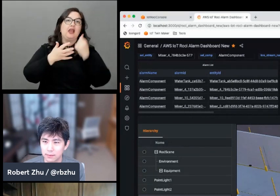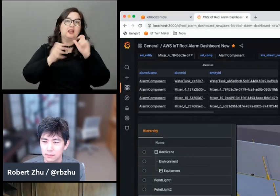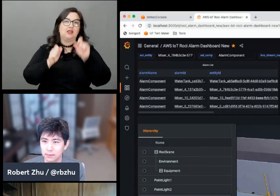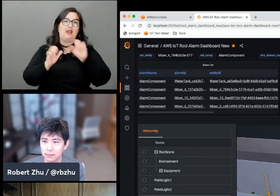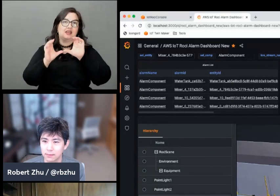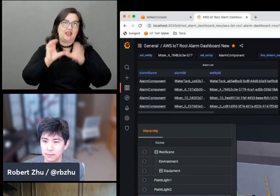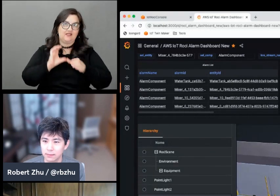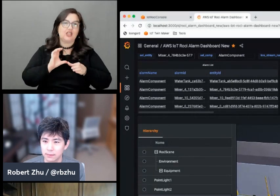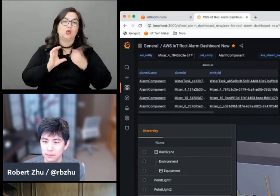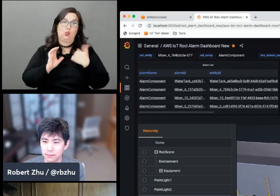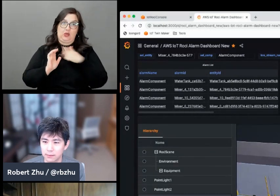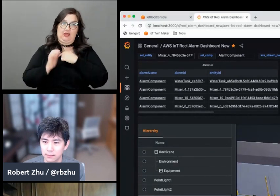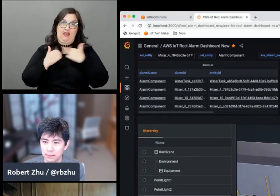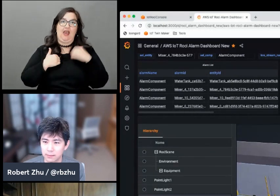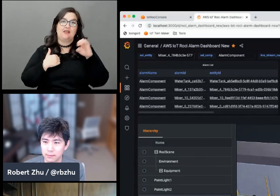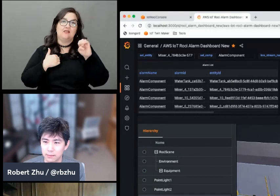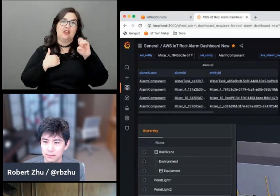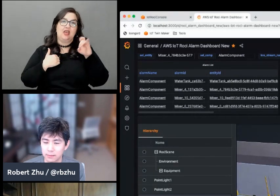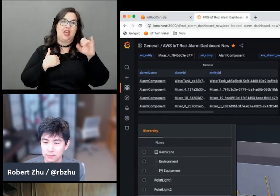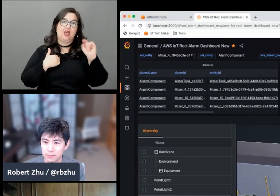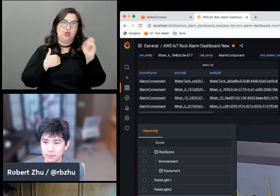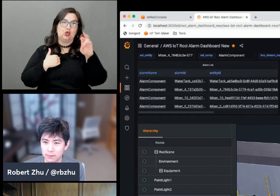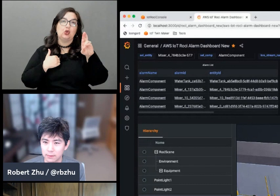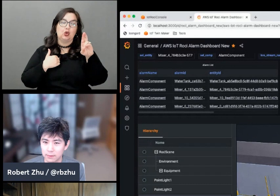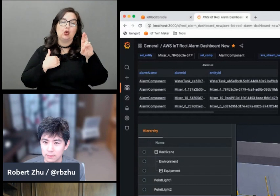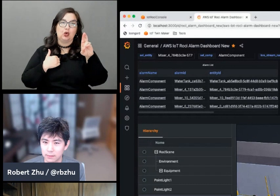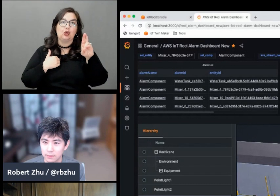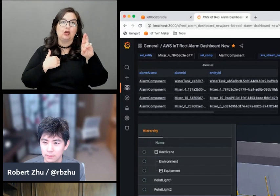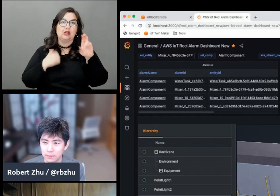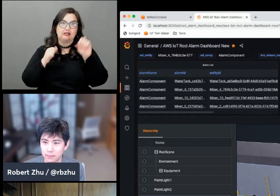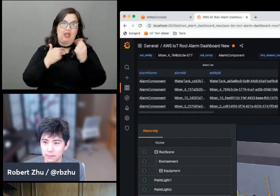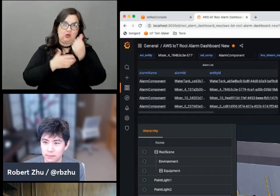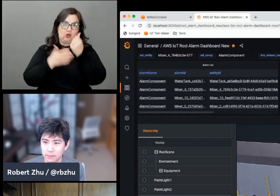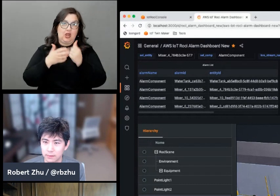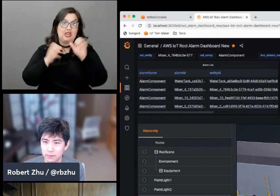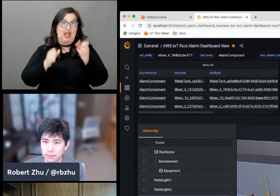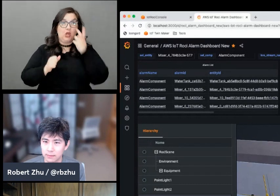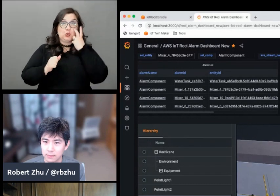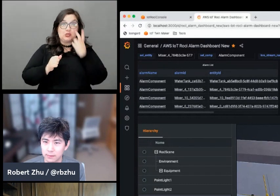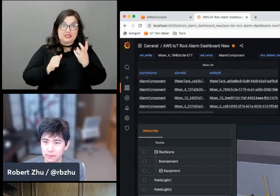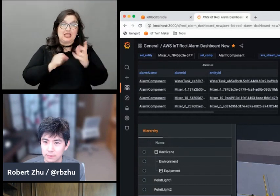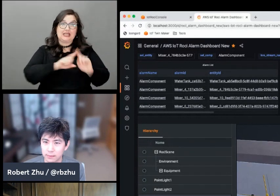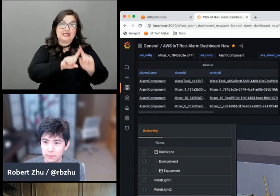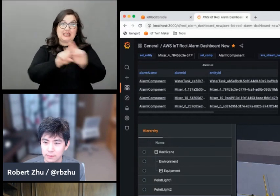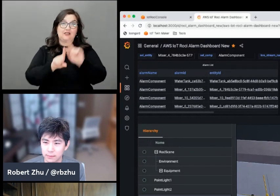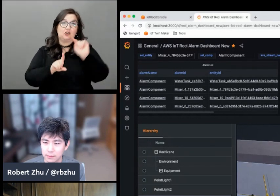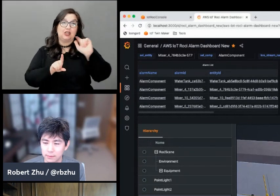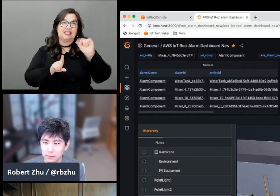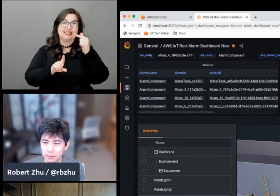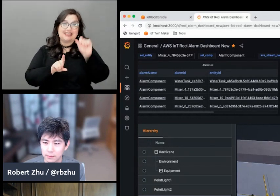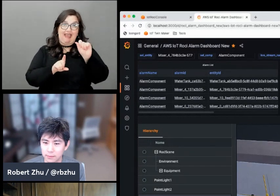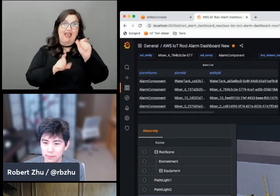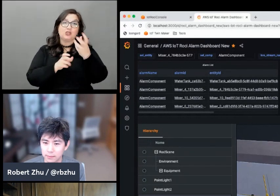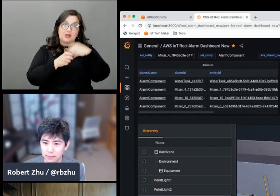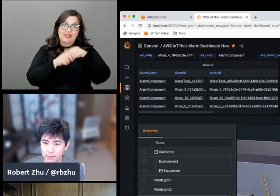And what you're seeing in here is a bunch of what we call tags in the system. And these can be, give you